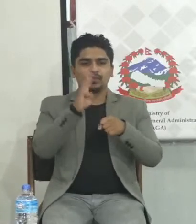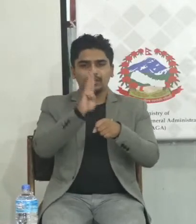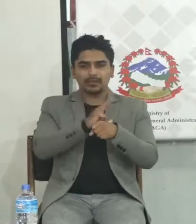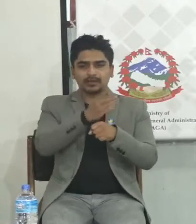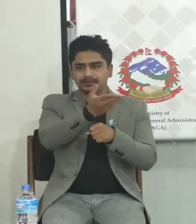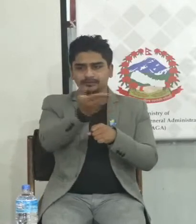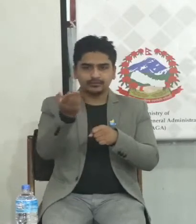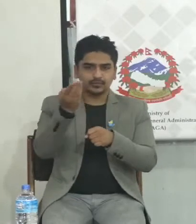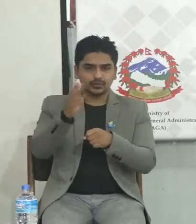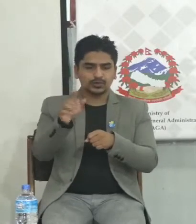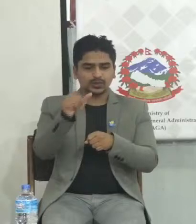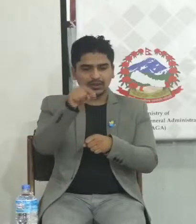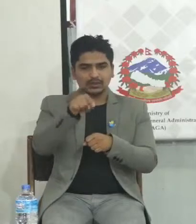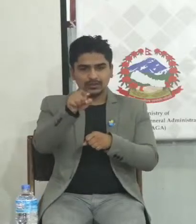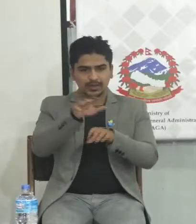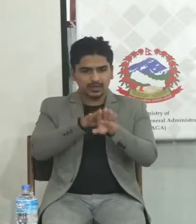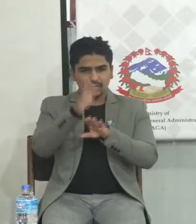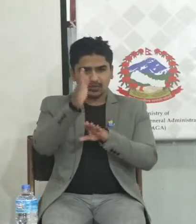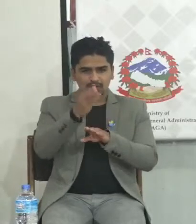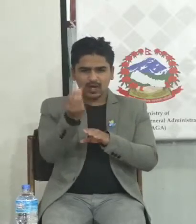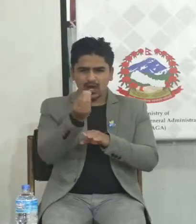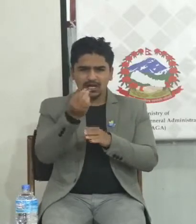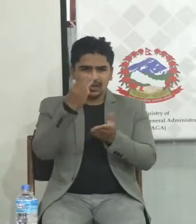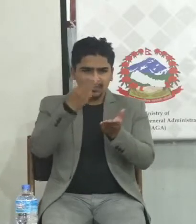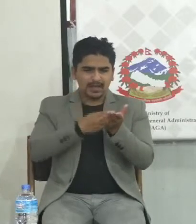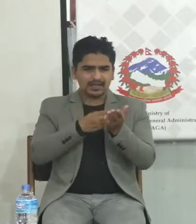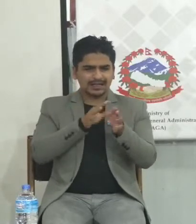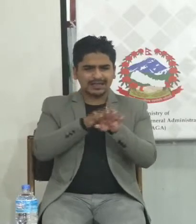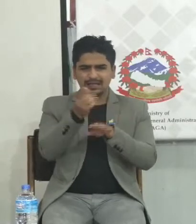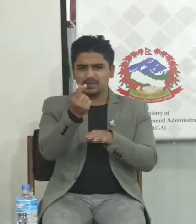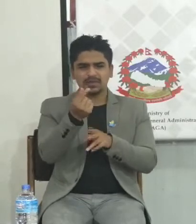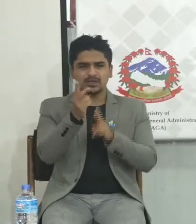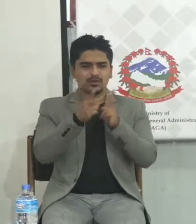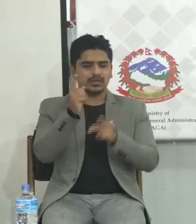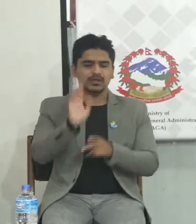if you could take initiations, I think we can respond. Thank you, sir.